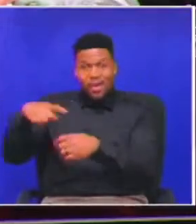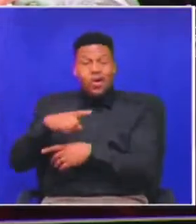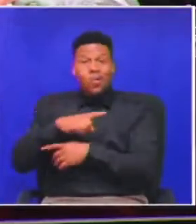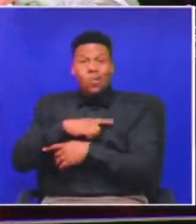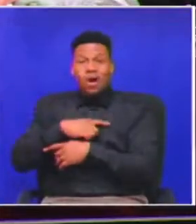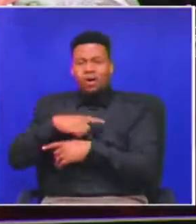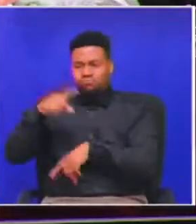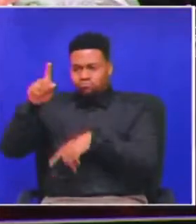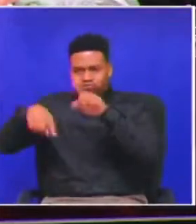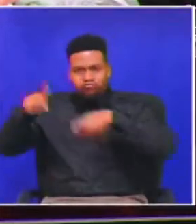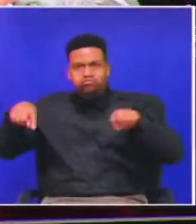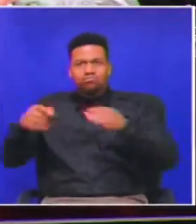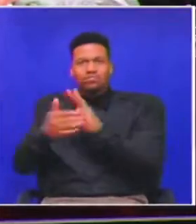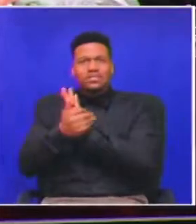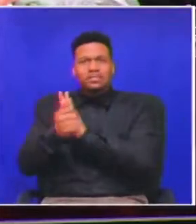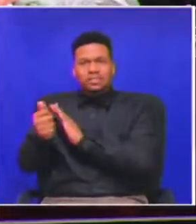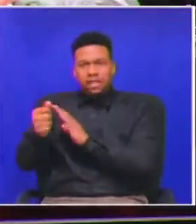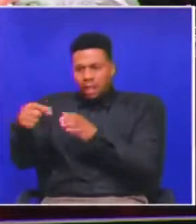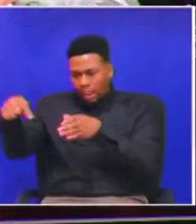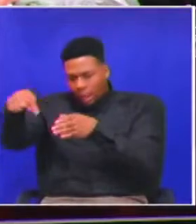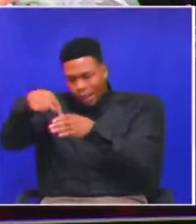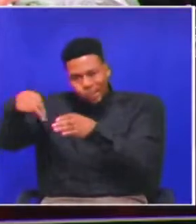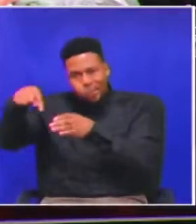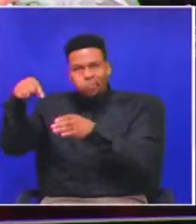variety of skills and experiences.